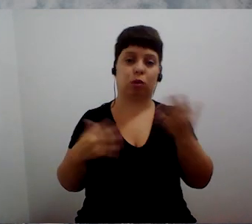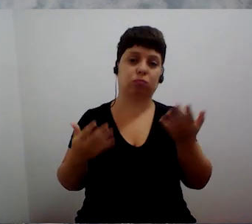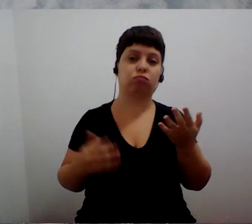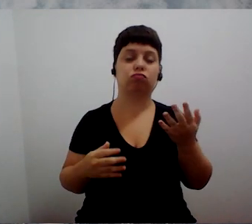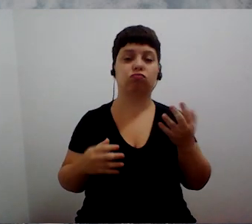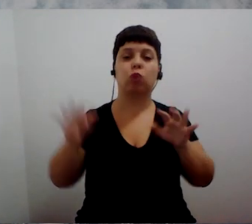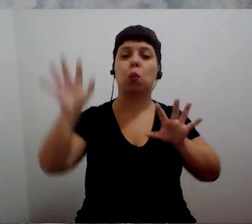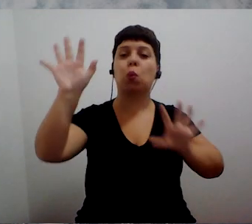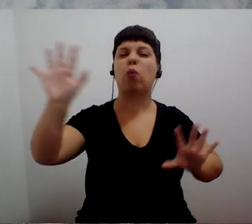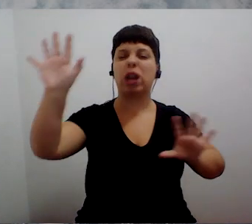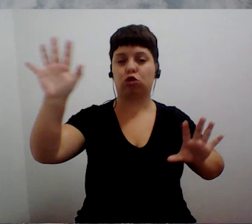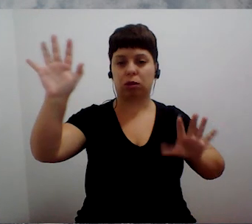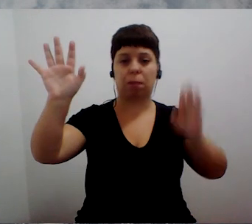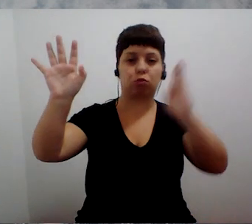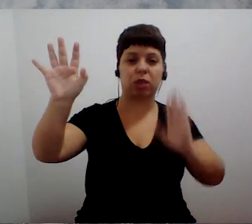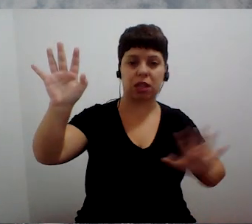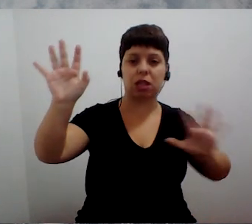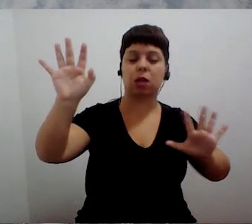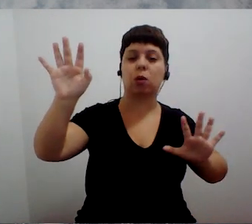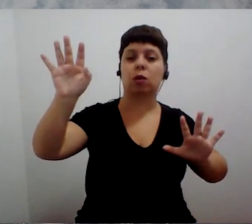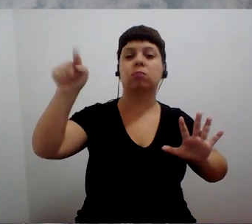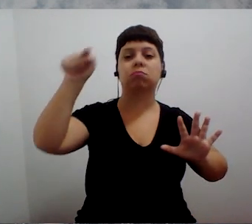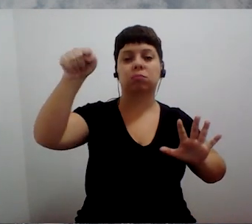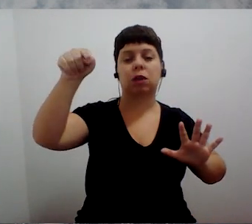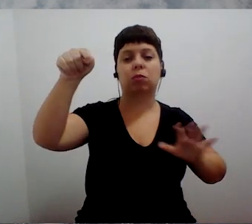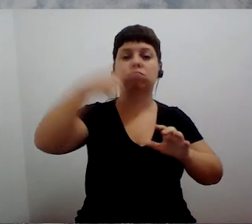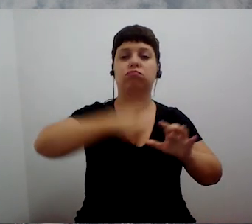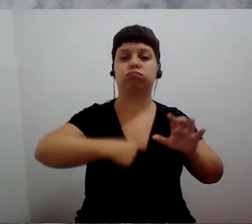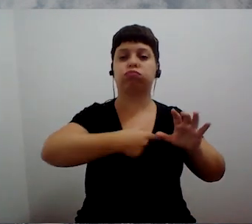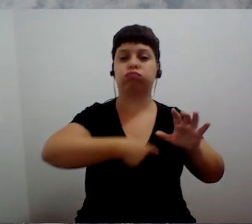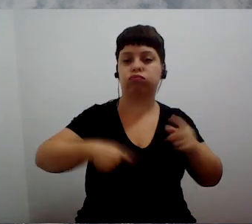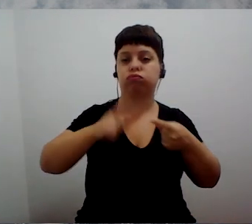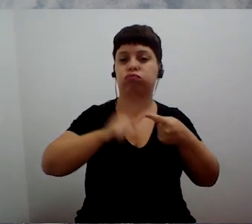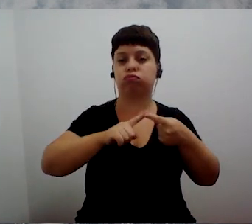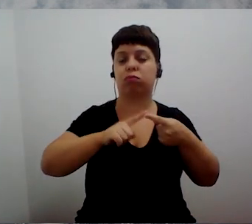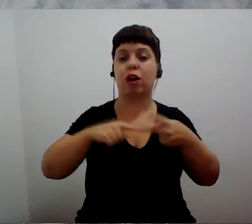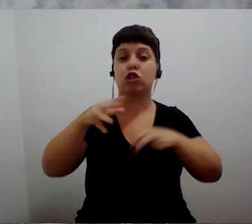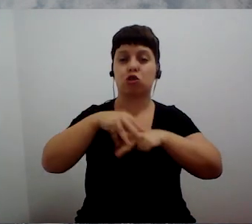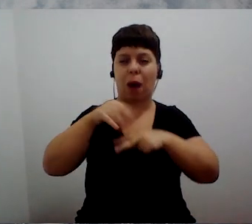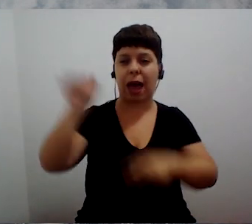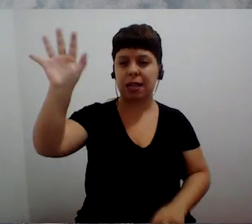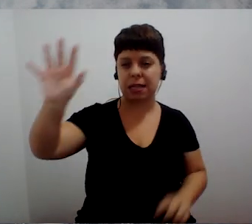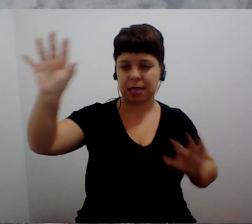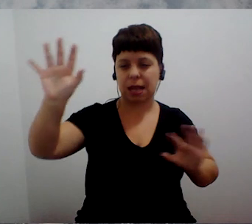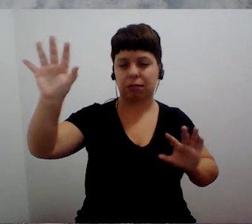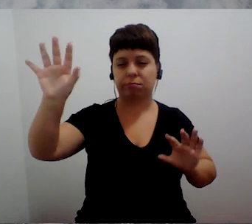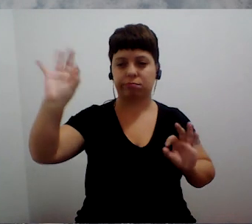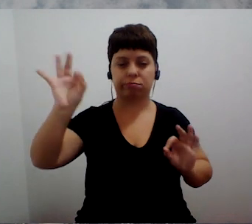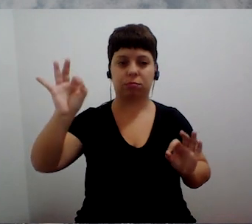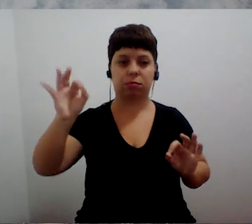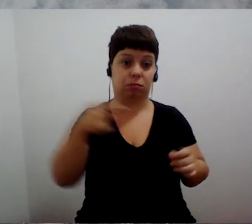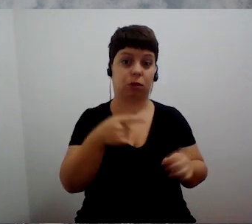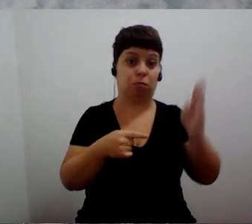or regions, we are talking about Norway and Sweden, but we are talking to about Brazil, which is